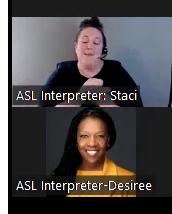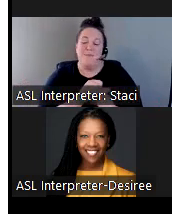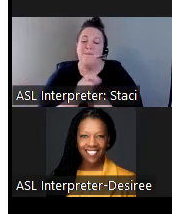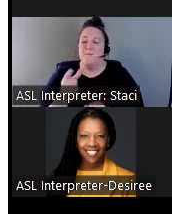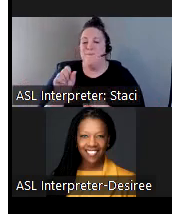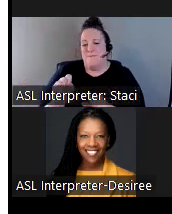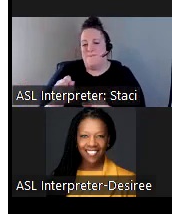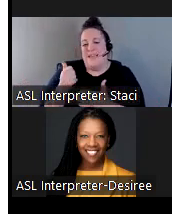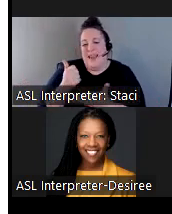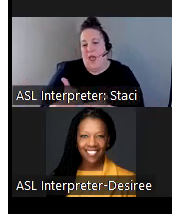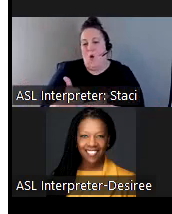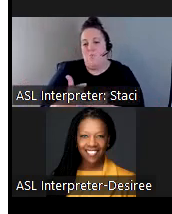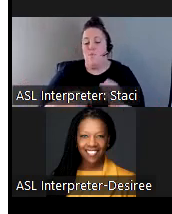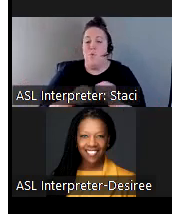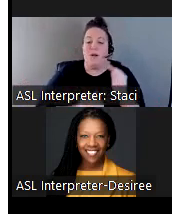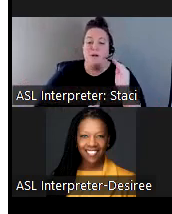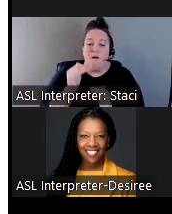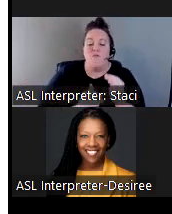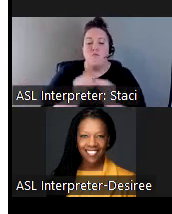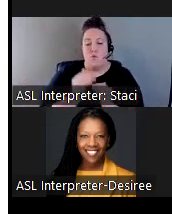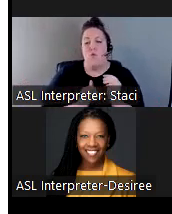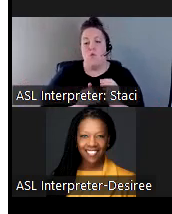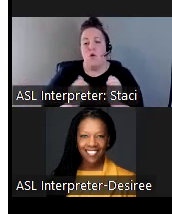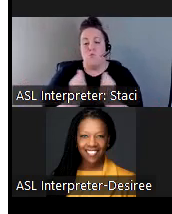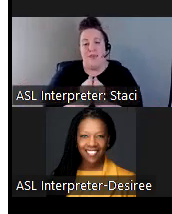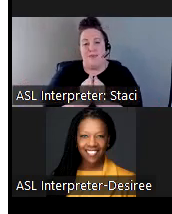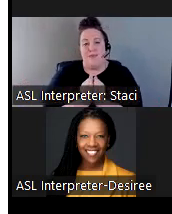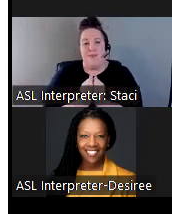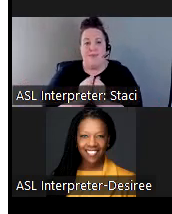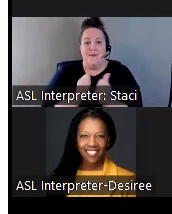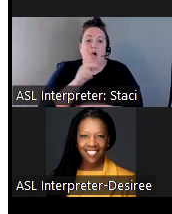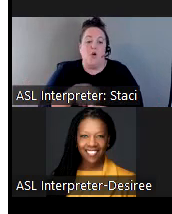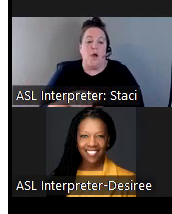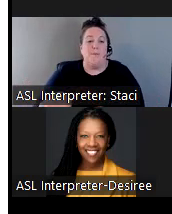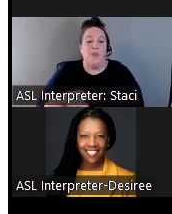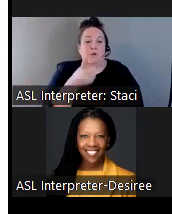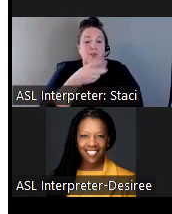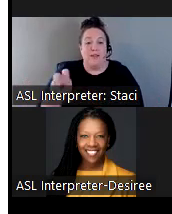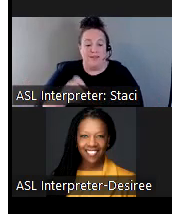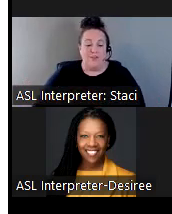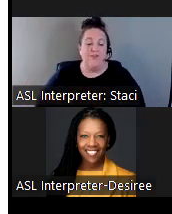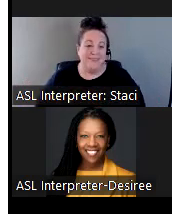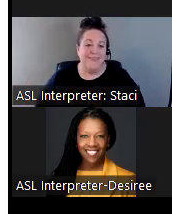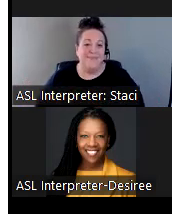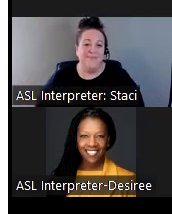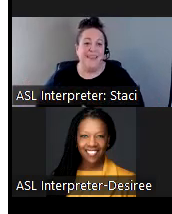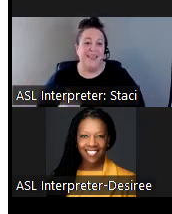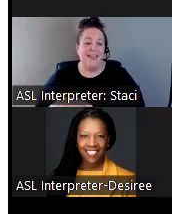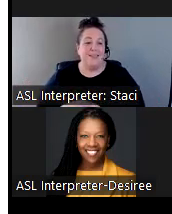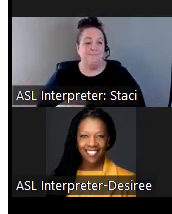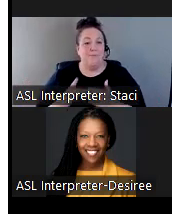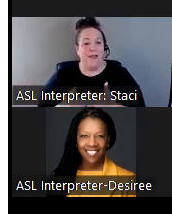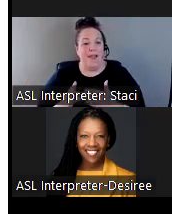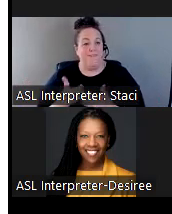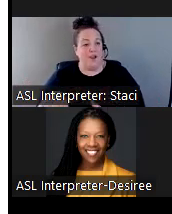to help that family be more comfortable with following up with those transitions. So, a plug for that guide by your